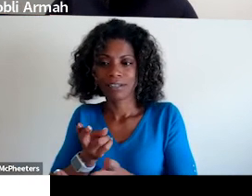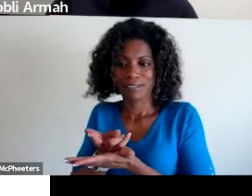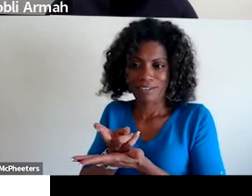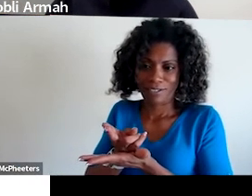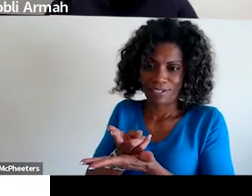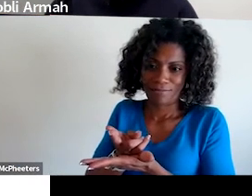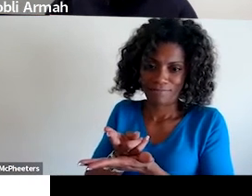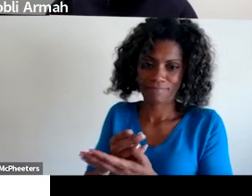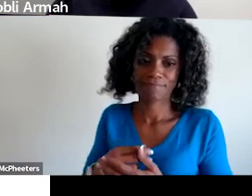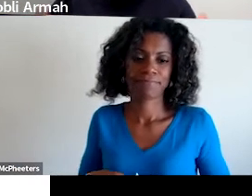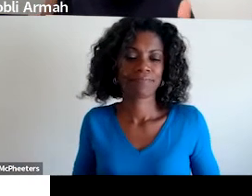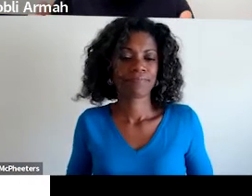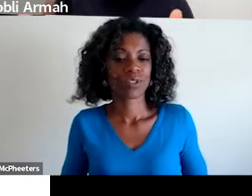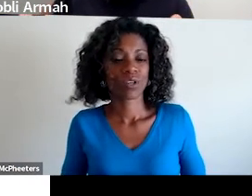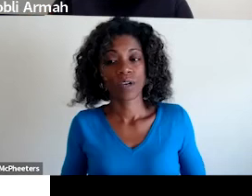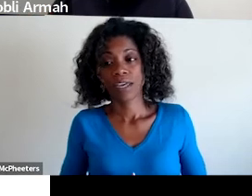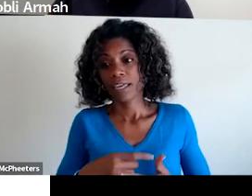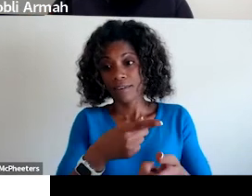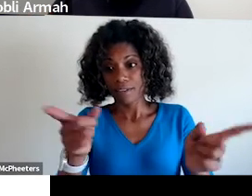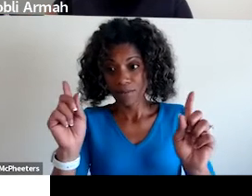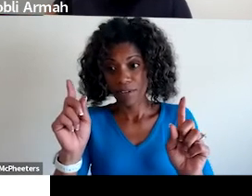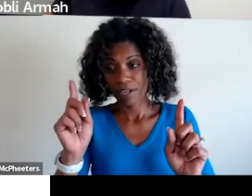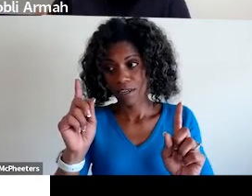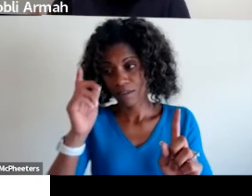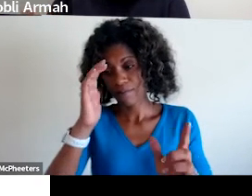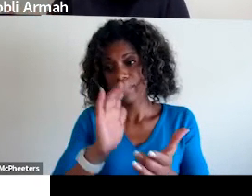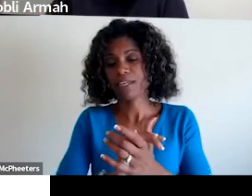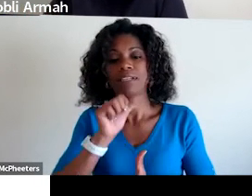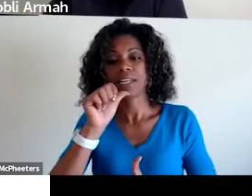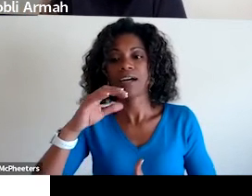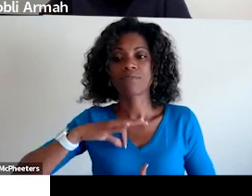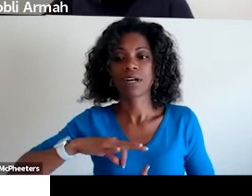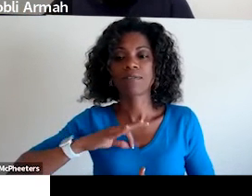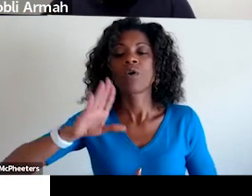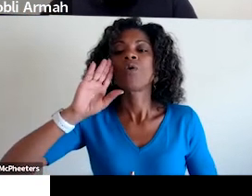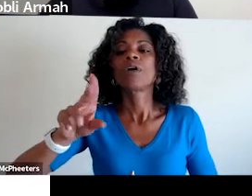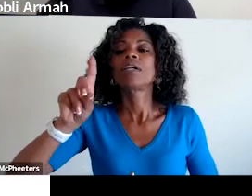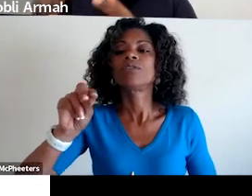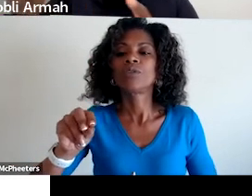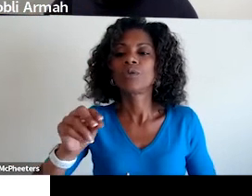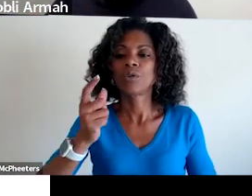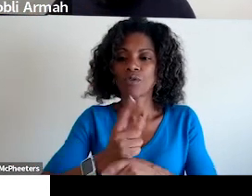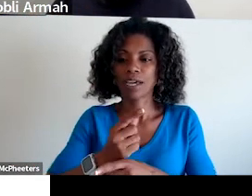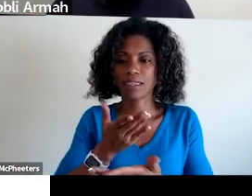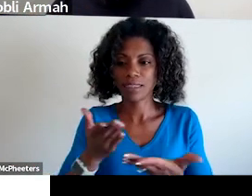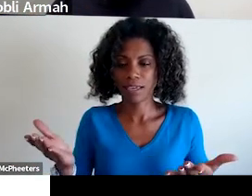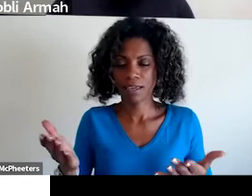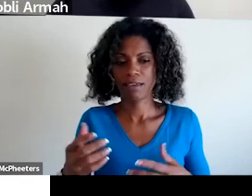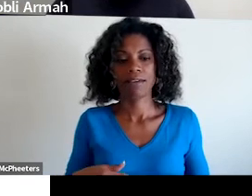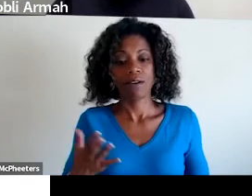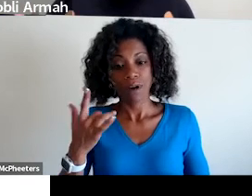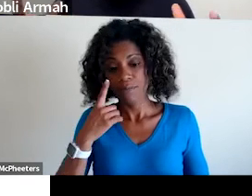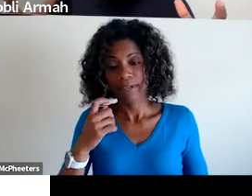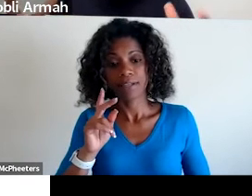that nonprofits, your organizations, will do the right thing is one of the reasons the sector exists. People have always thought that nonprofits